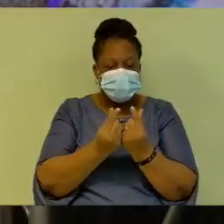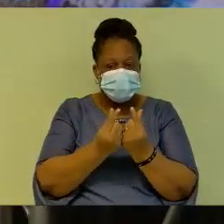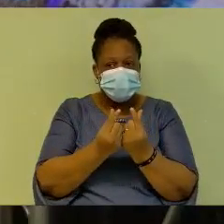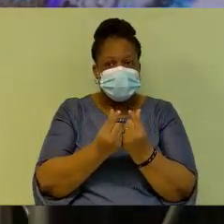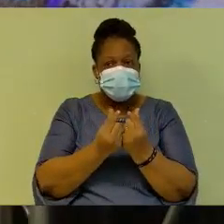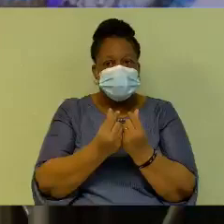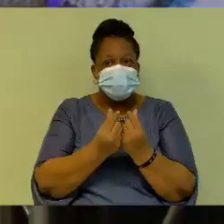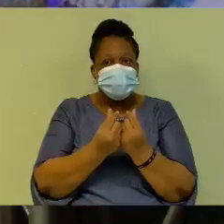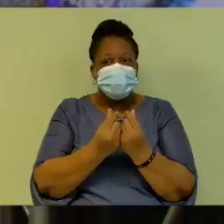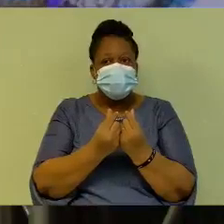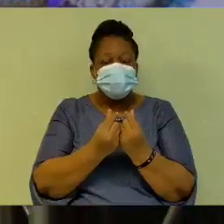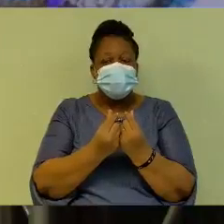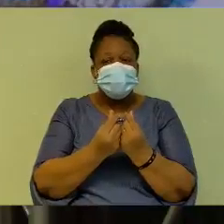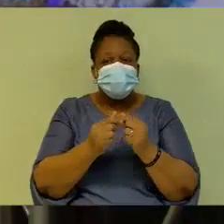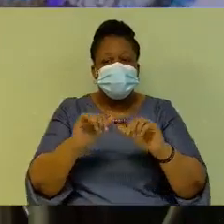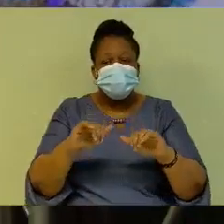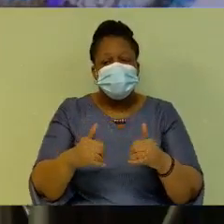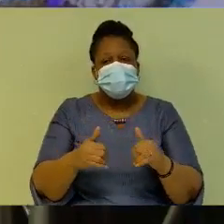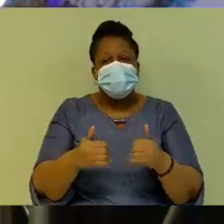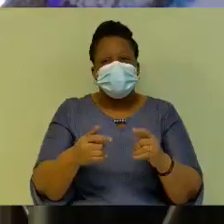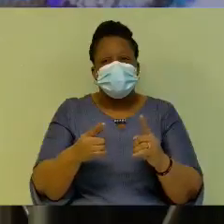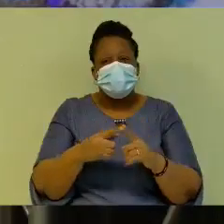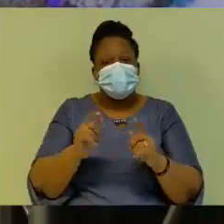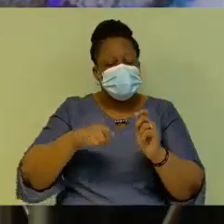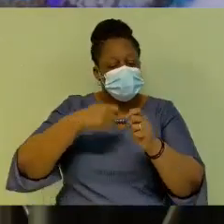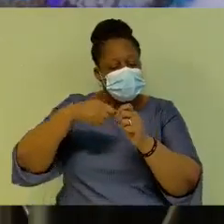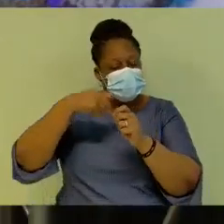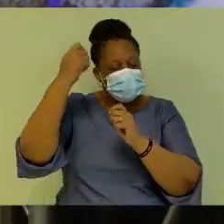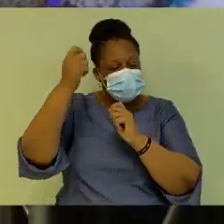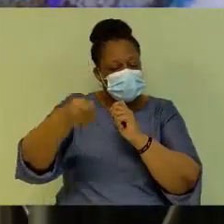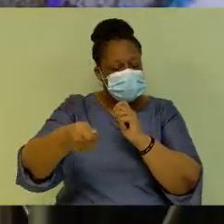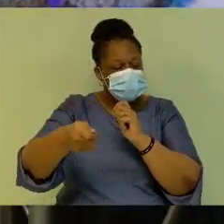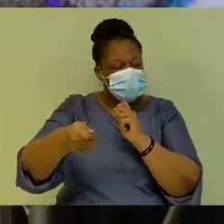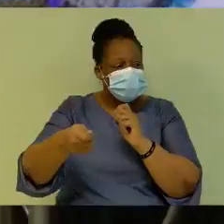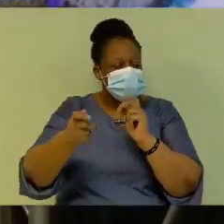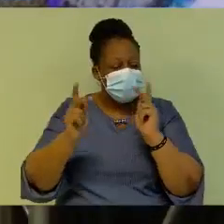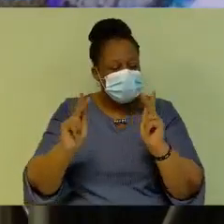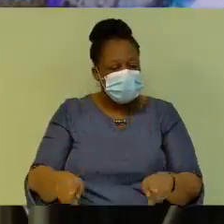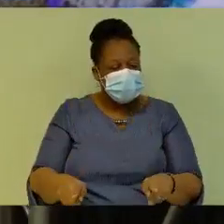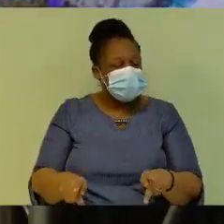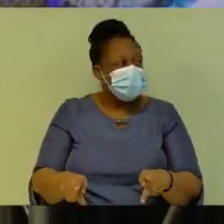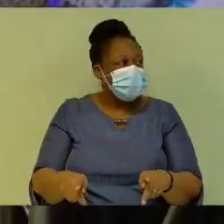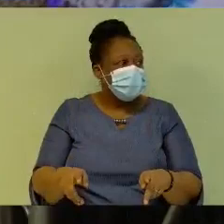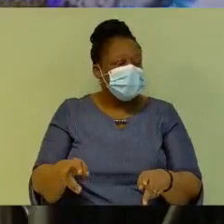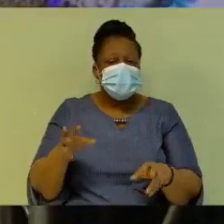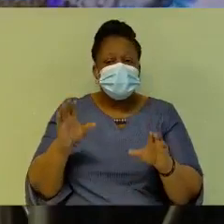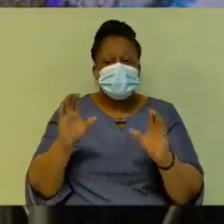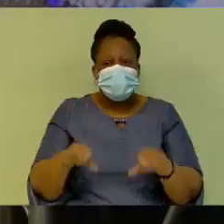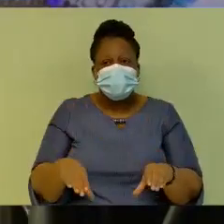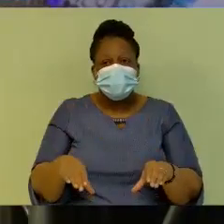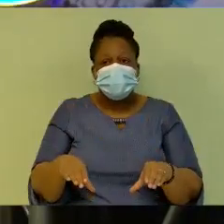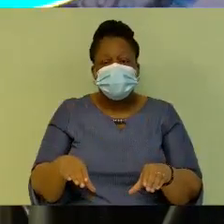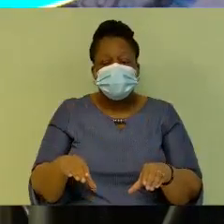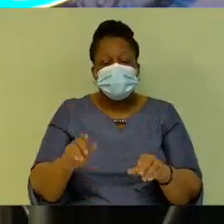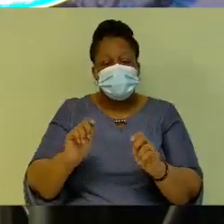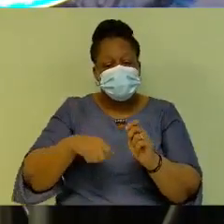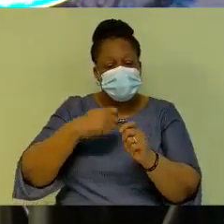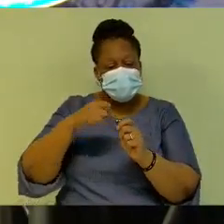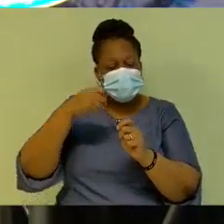terms of how do the fishermen are able to conduct